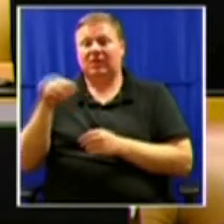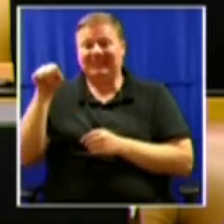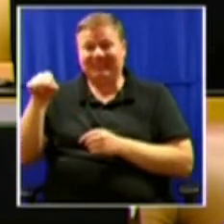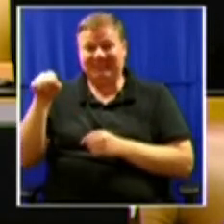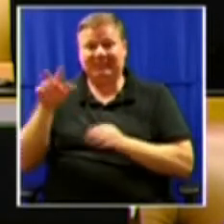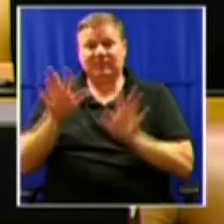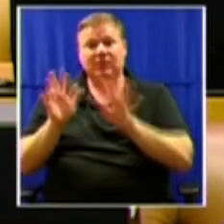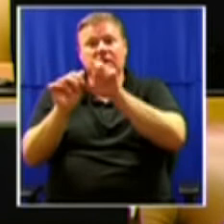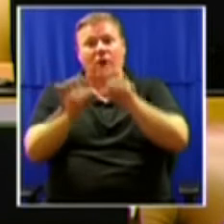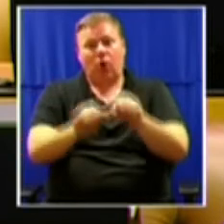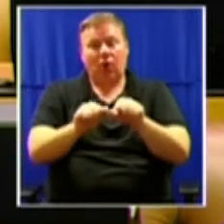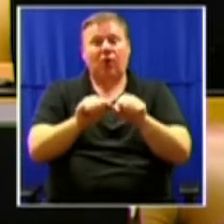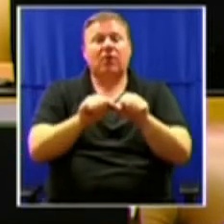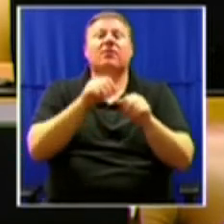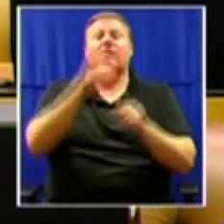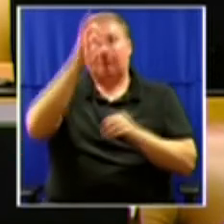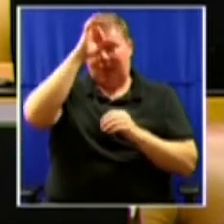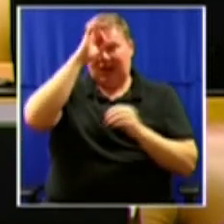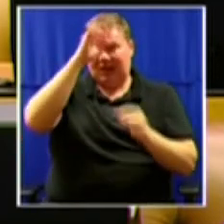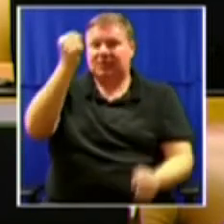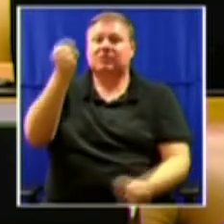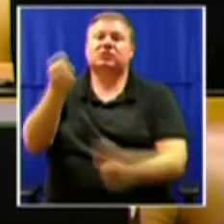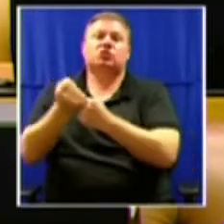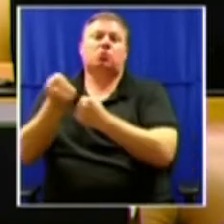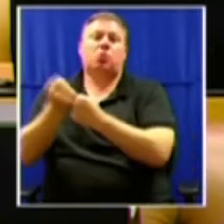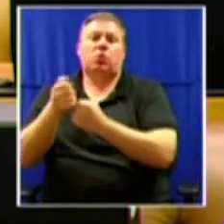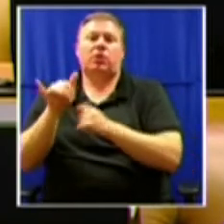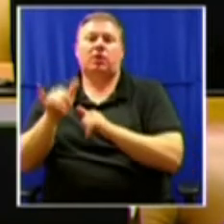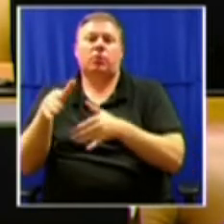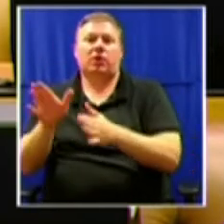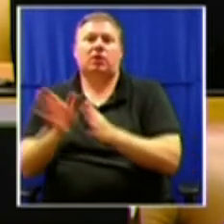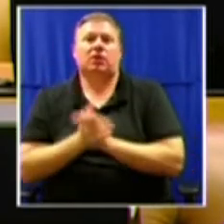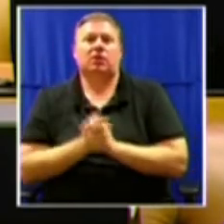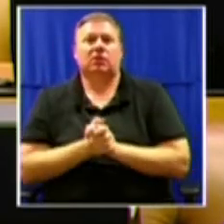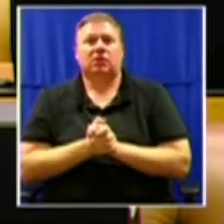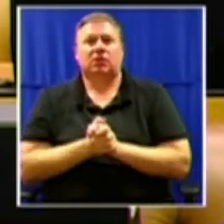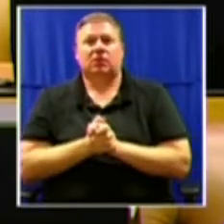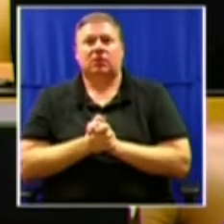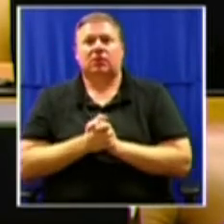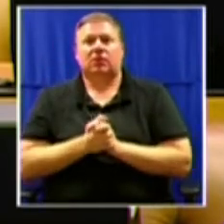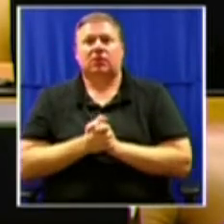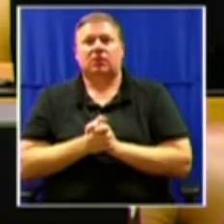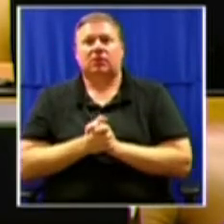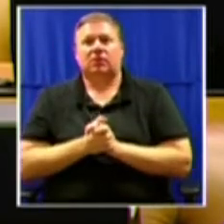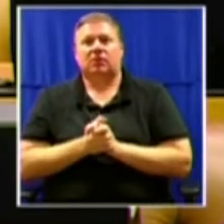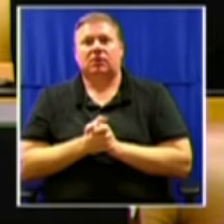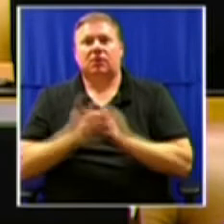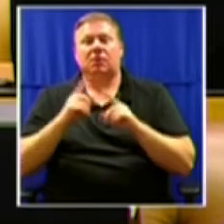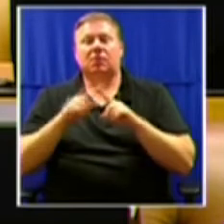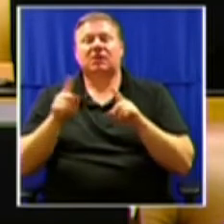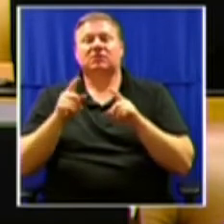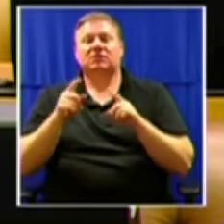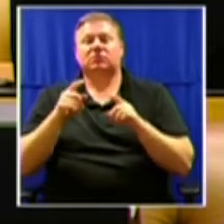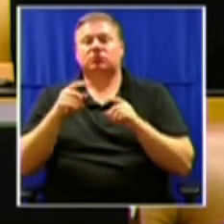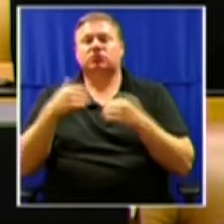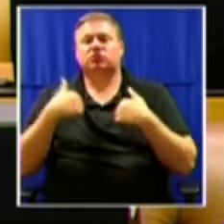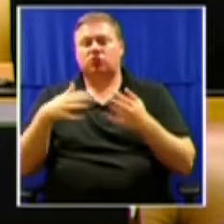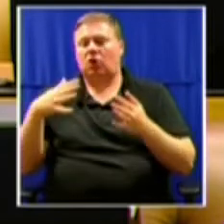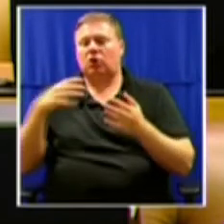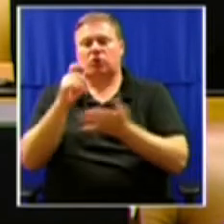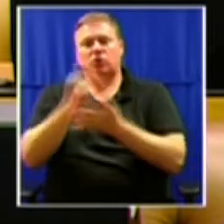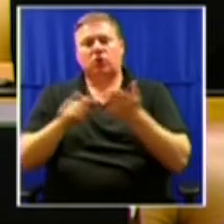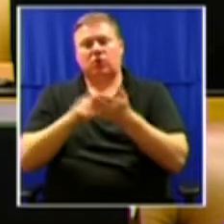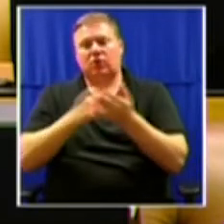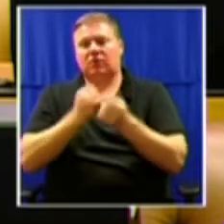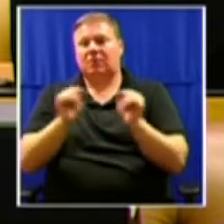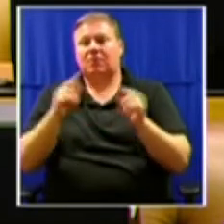over and the police supports the National Defence Force. But since the dawn of the democracy, we have not had the state